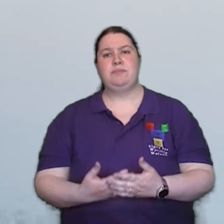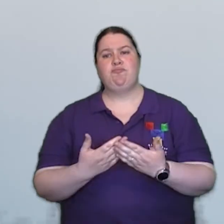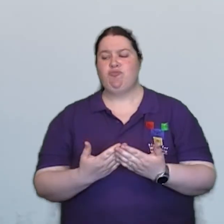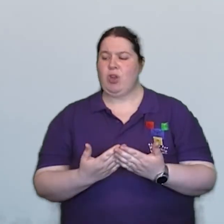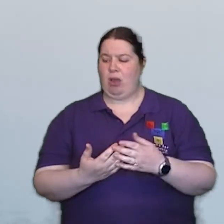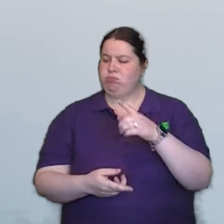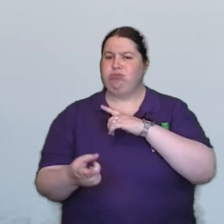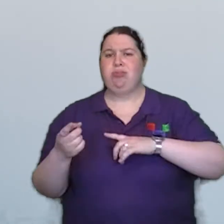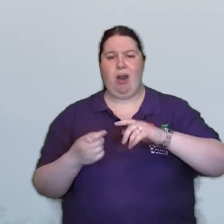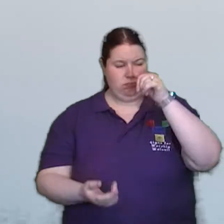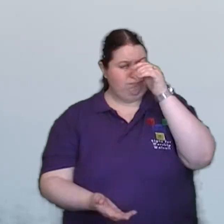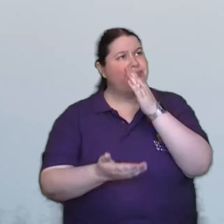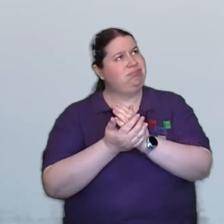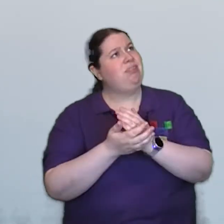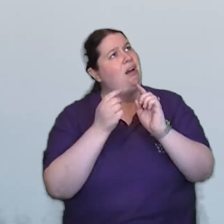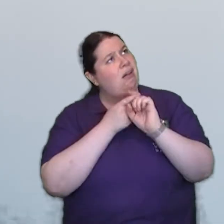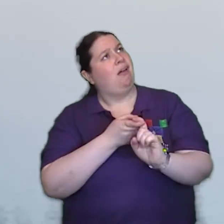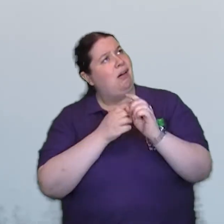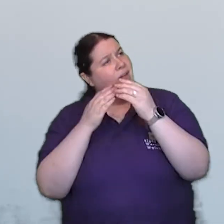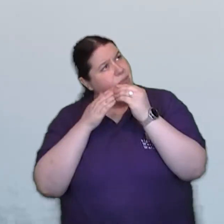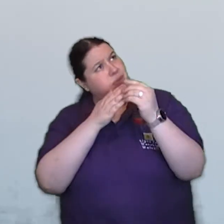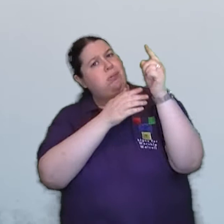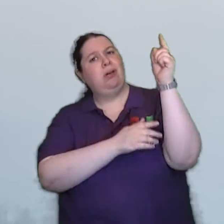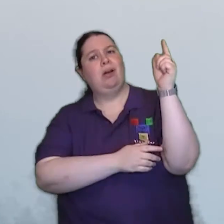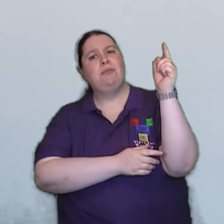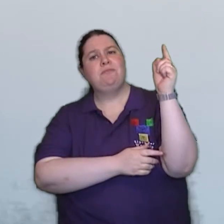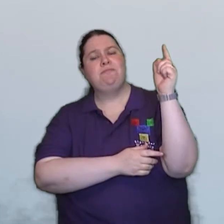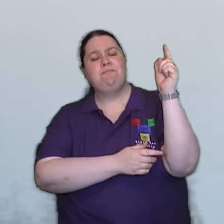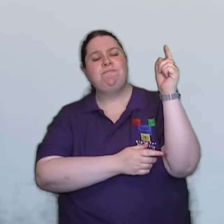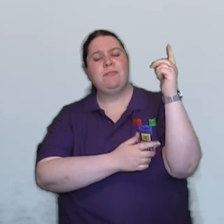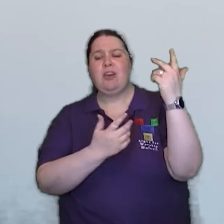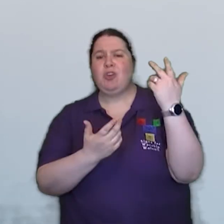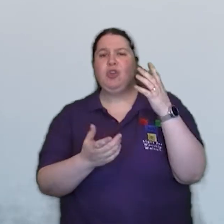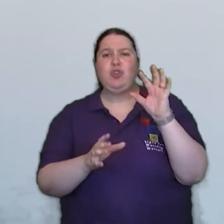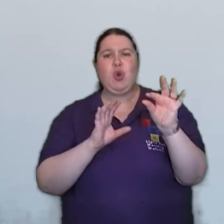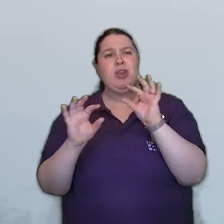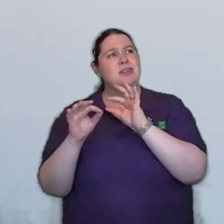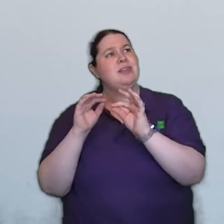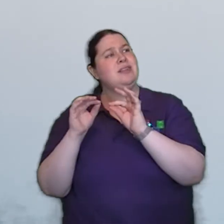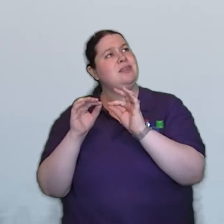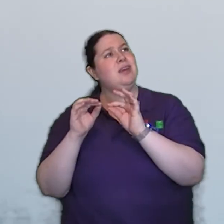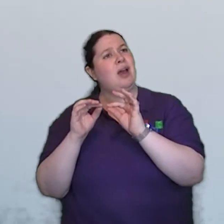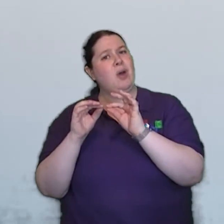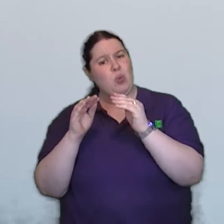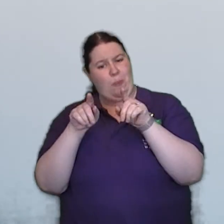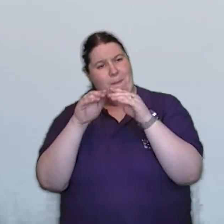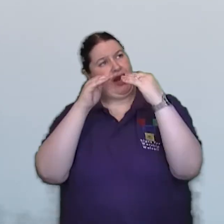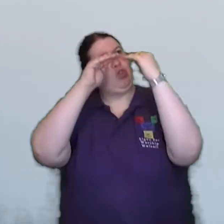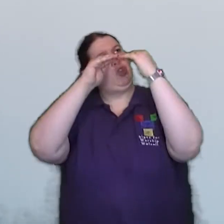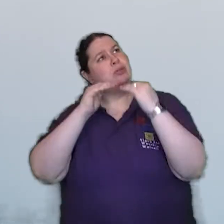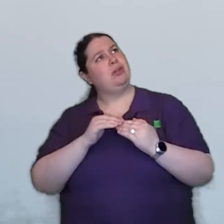In our commitment to follow Jesus, it's really important that our choices are aligned with our devotion to